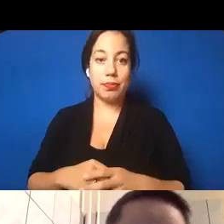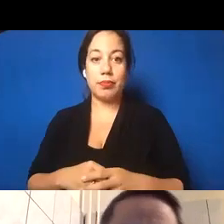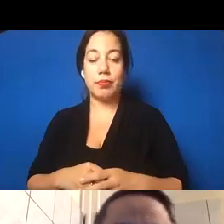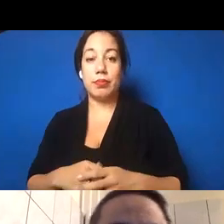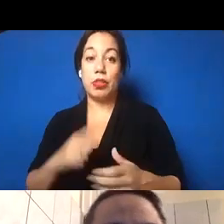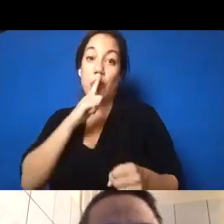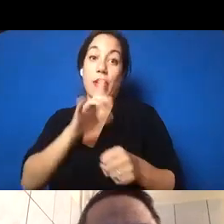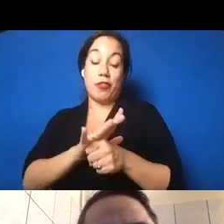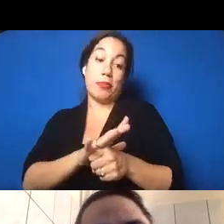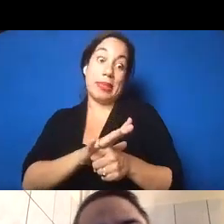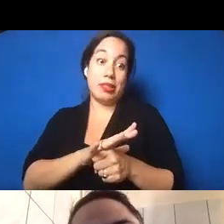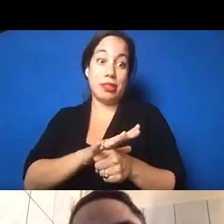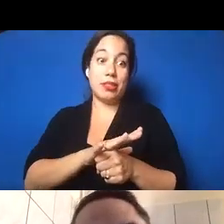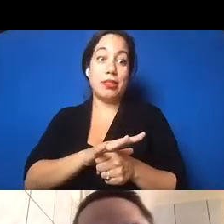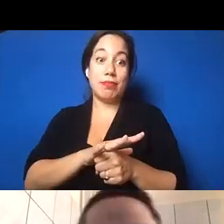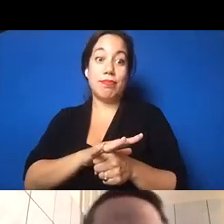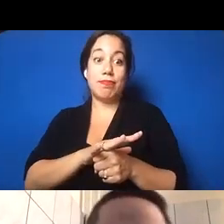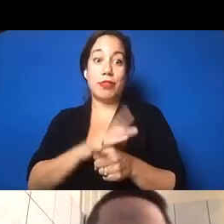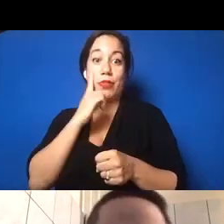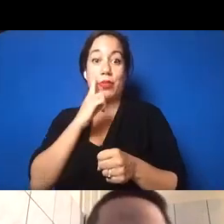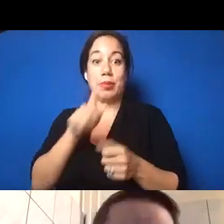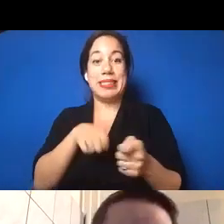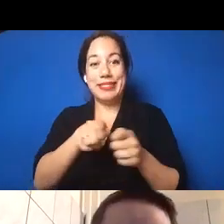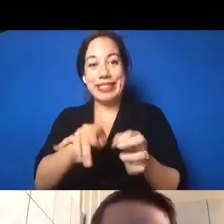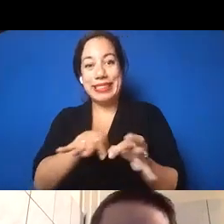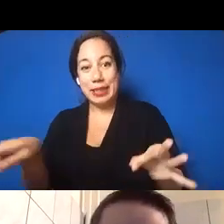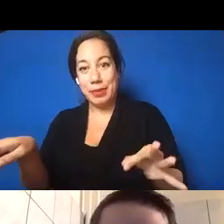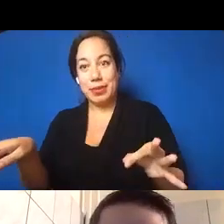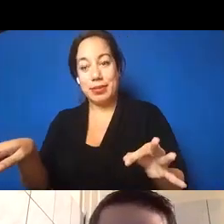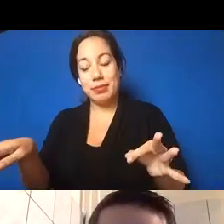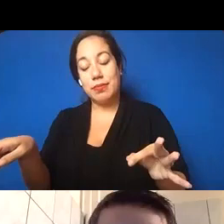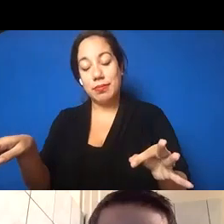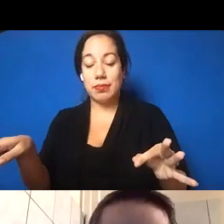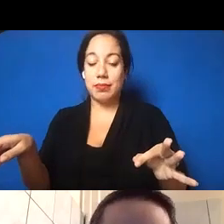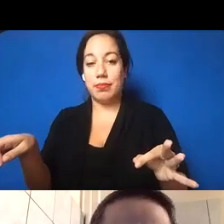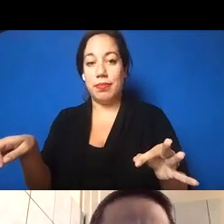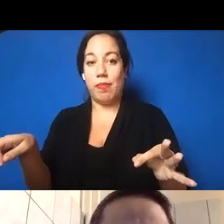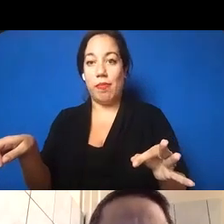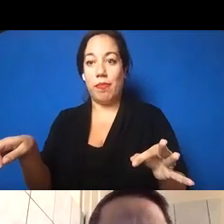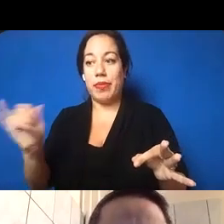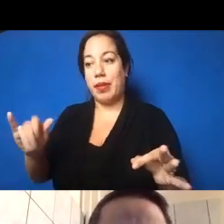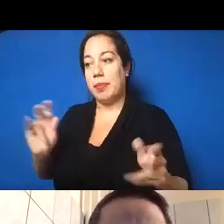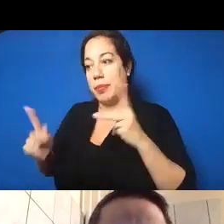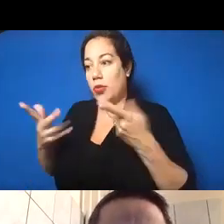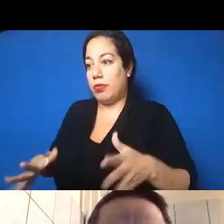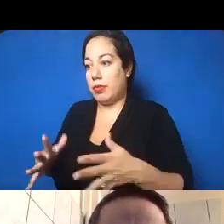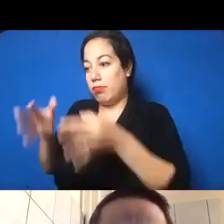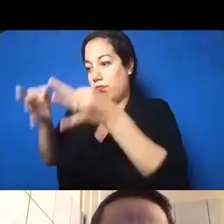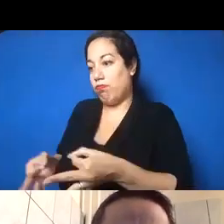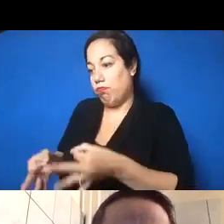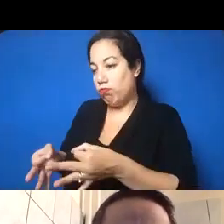reconfirmations of certain statements previously concluded, is that